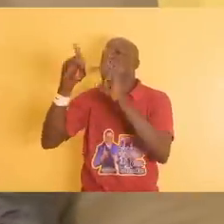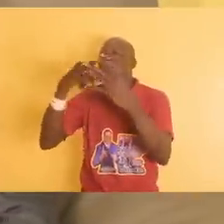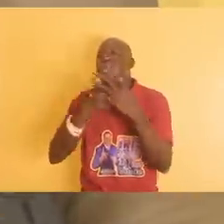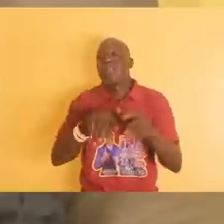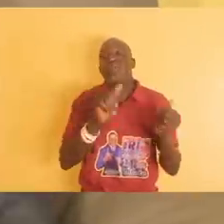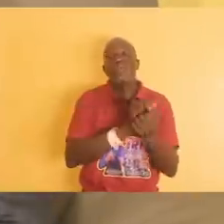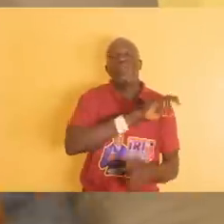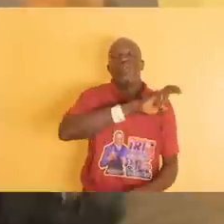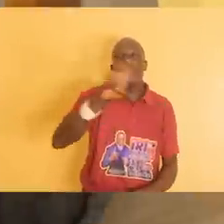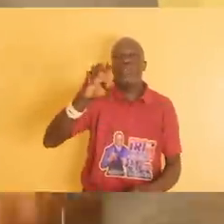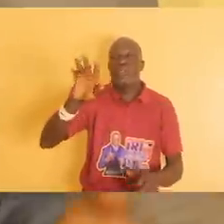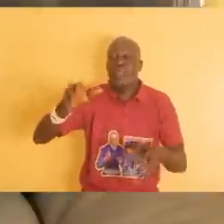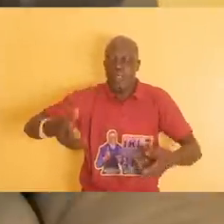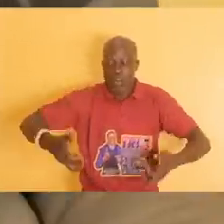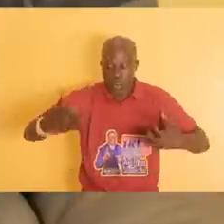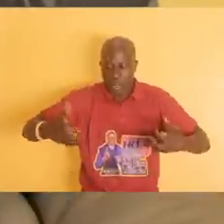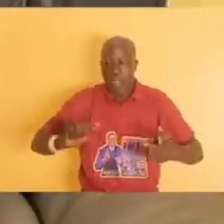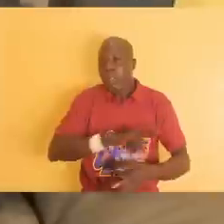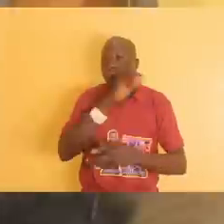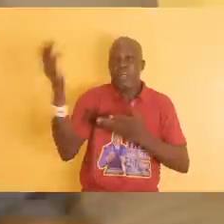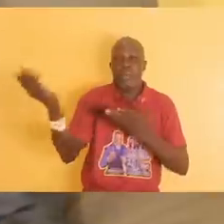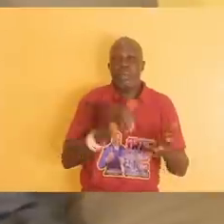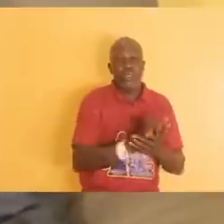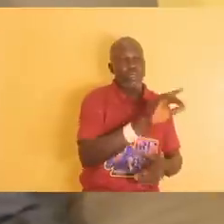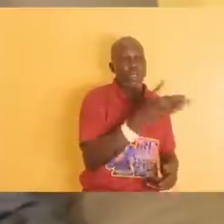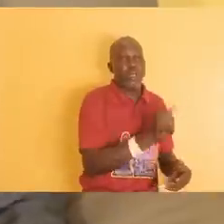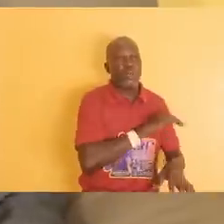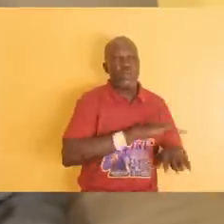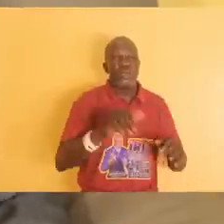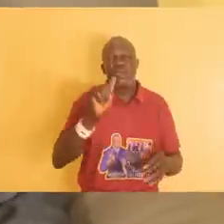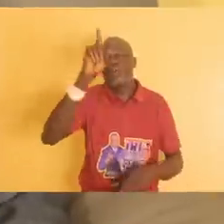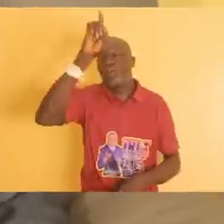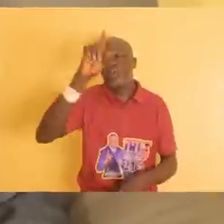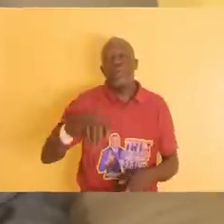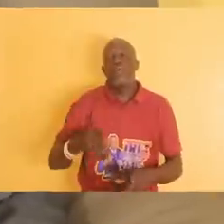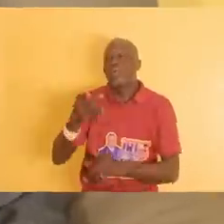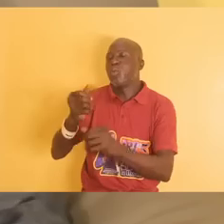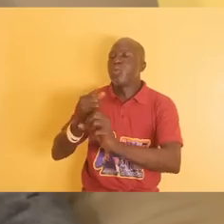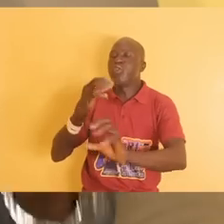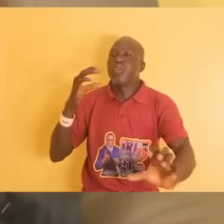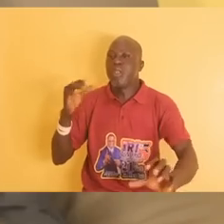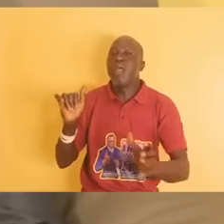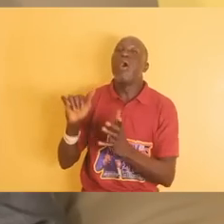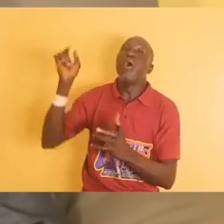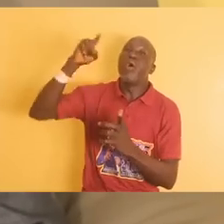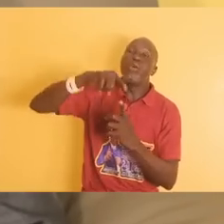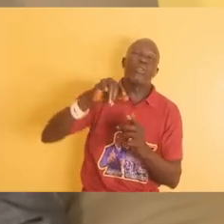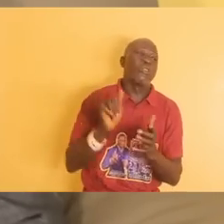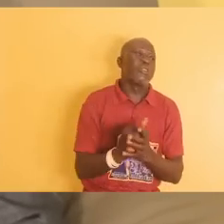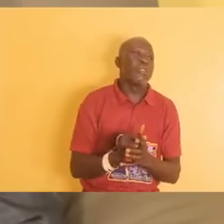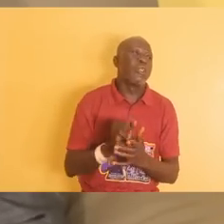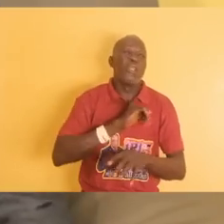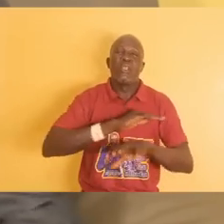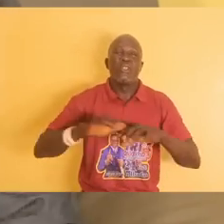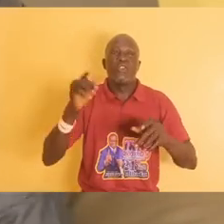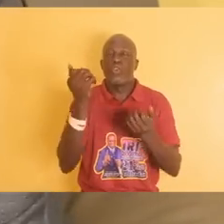person started from 200 bags. When he began to upload trailers, you know, more than one trailer. Oh,